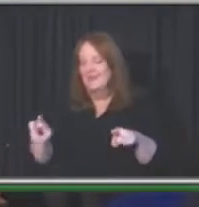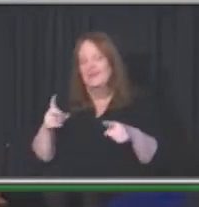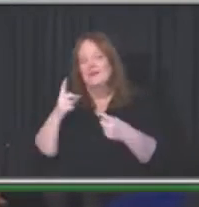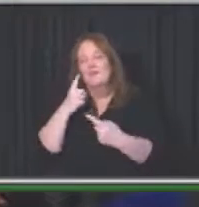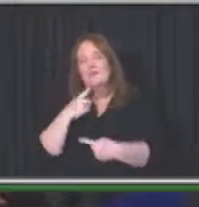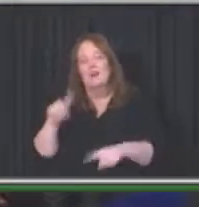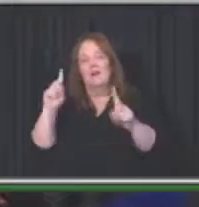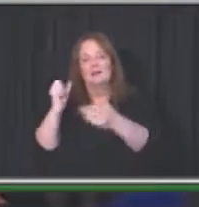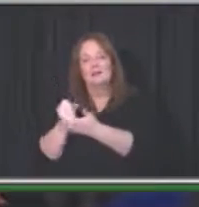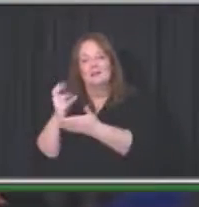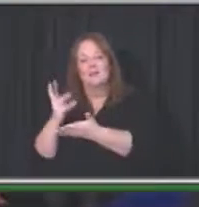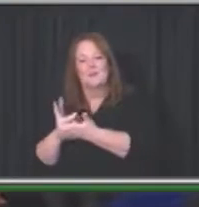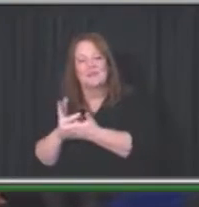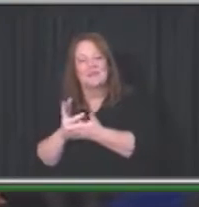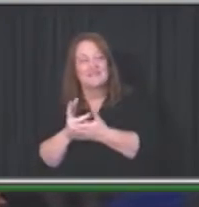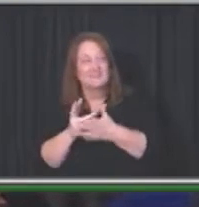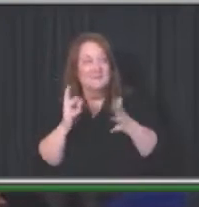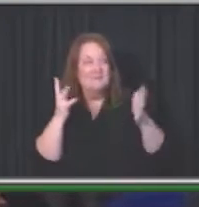woohoo!